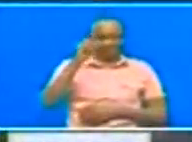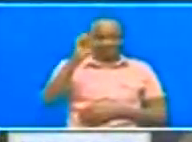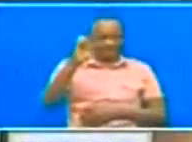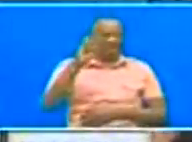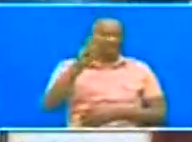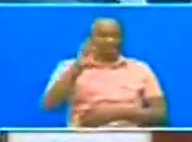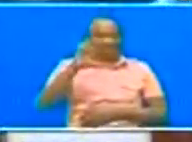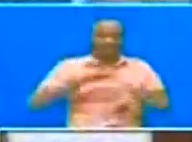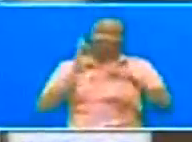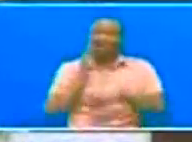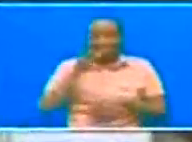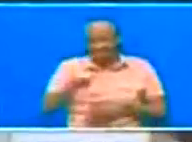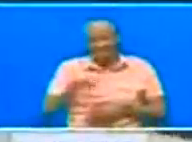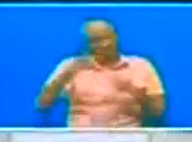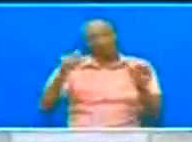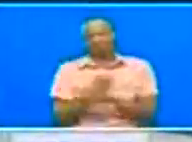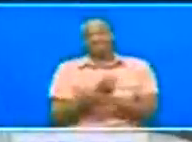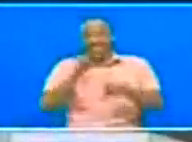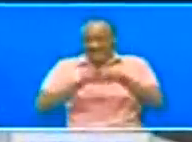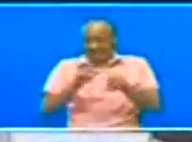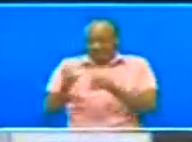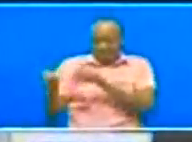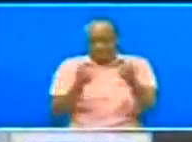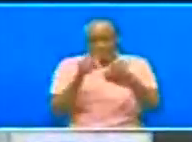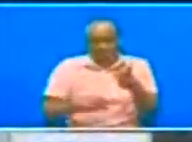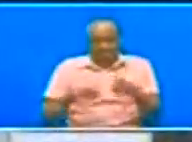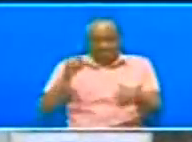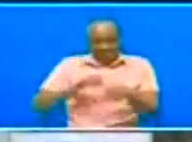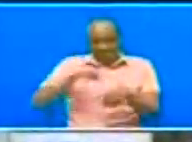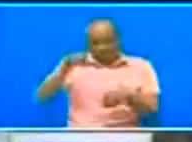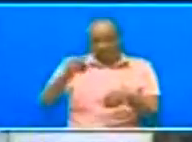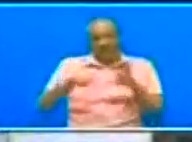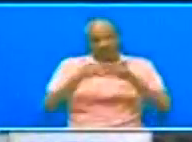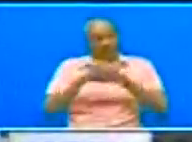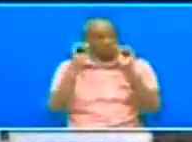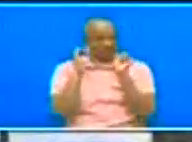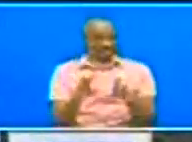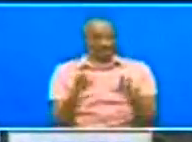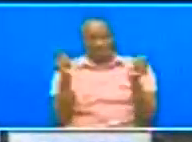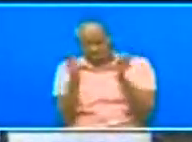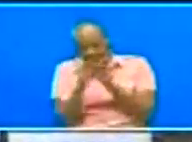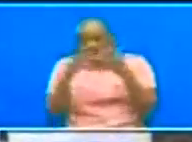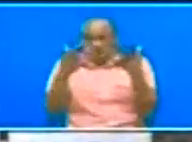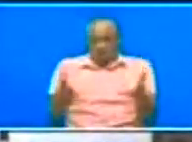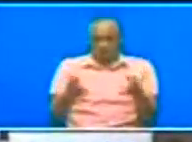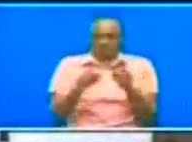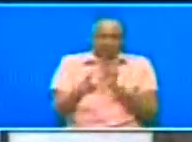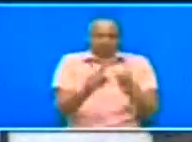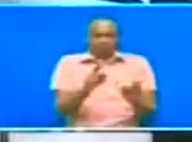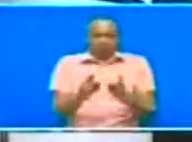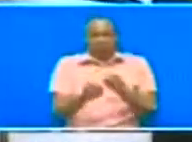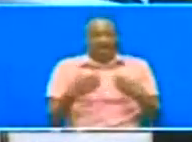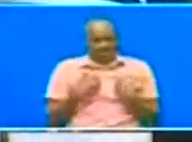mother's loving touch. The only time he makes any movement is when he's uncomfortable, in pain, or having